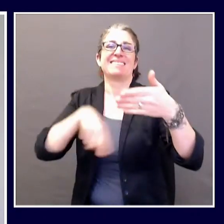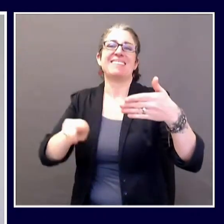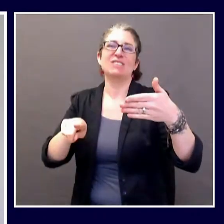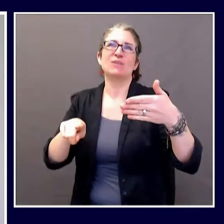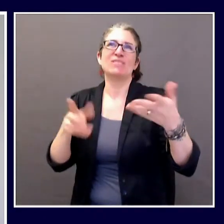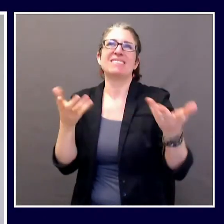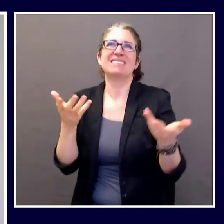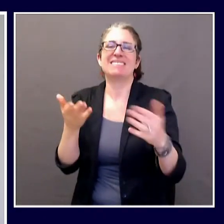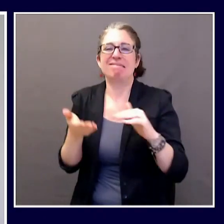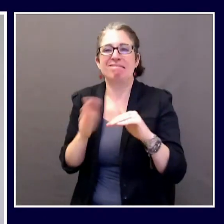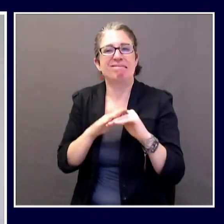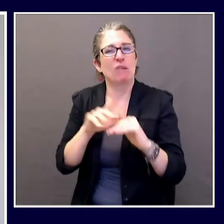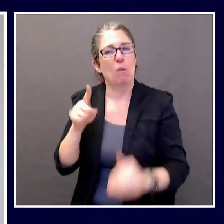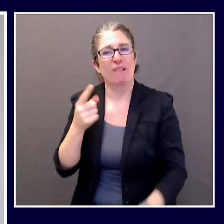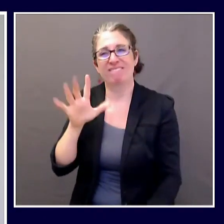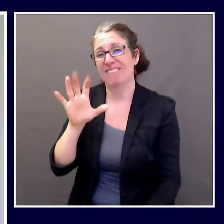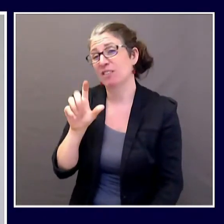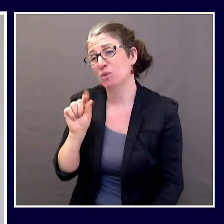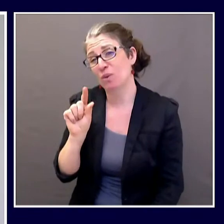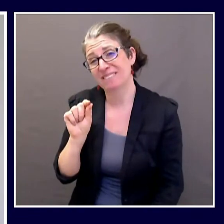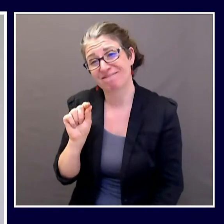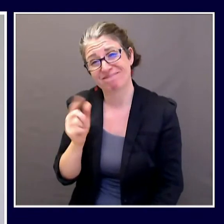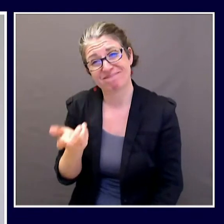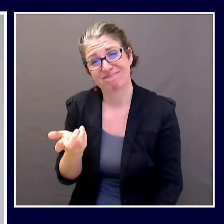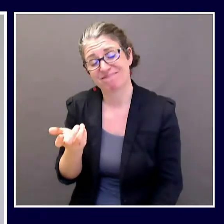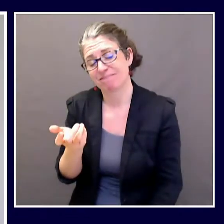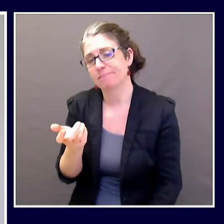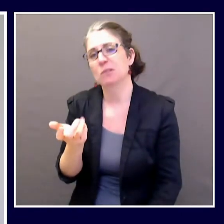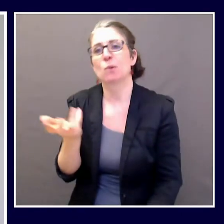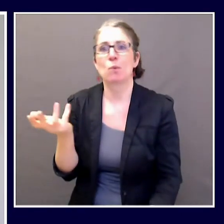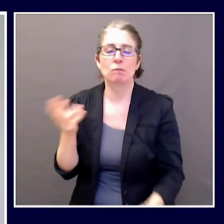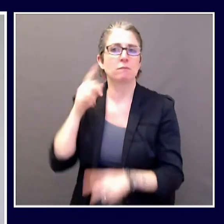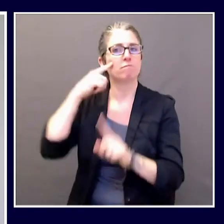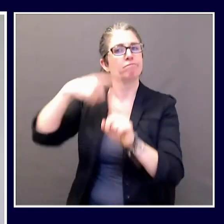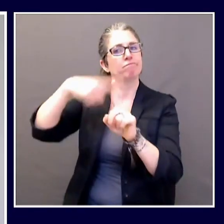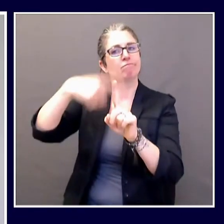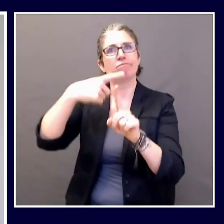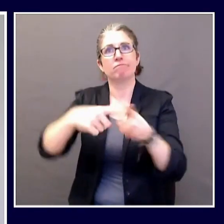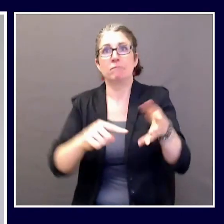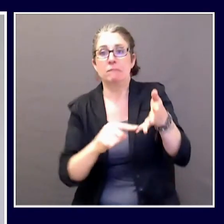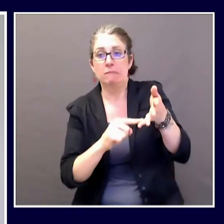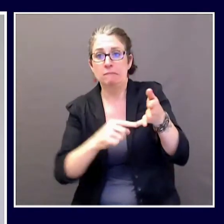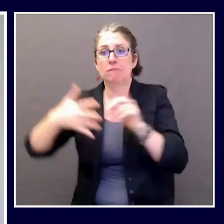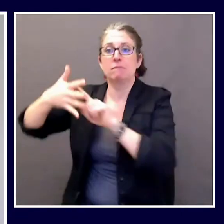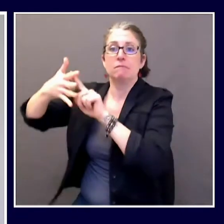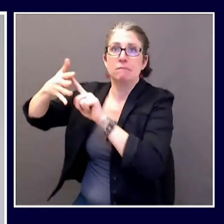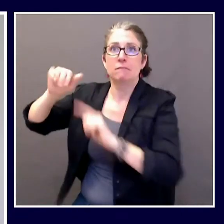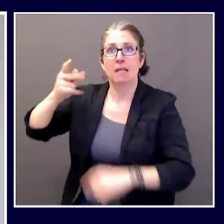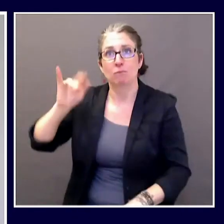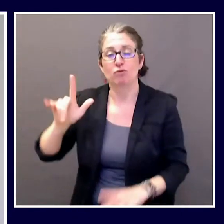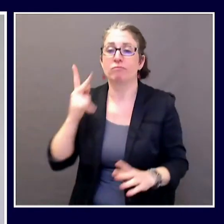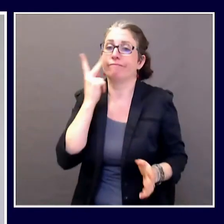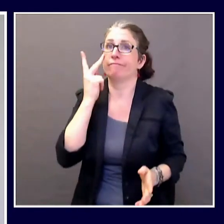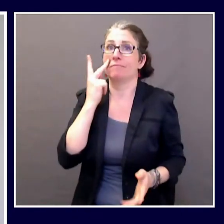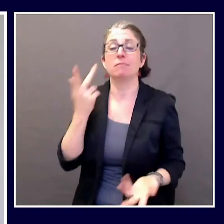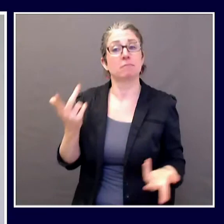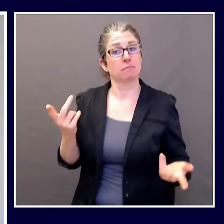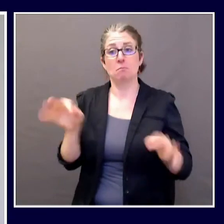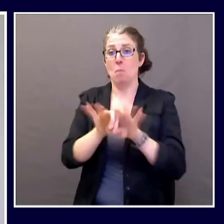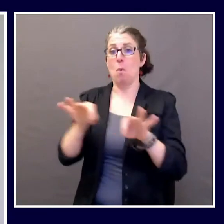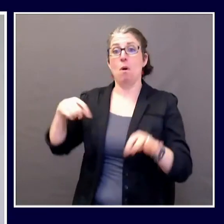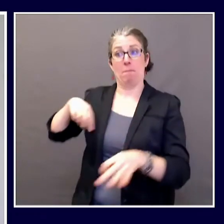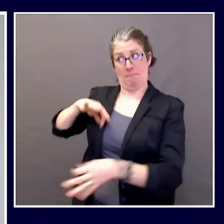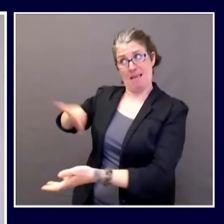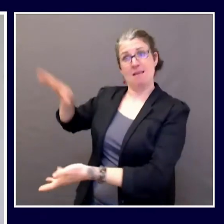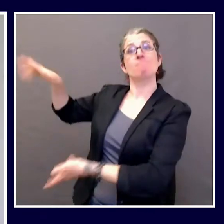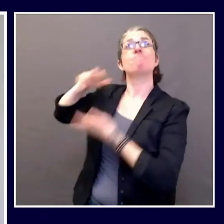week. There are other channels of allocation, places that will be receiving vaccine directly